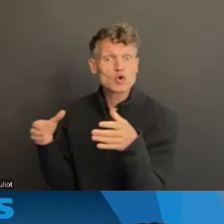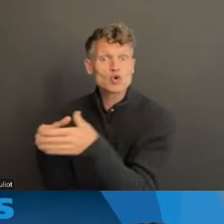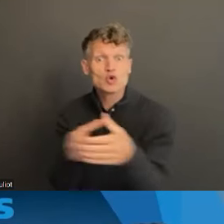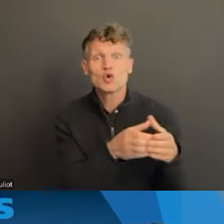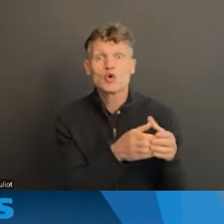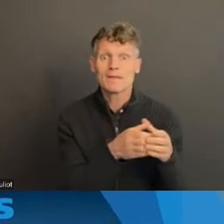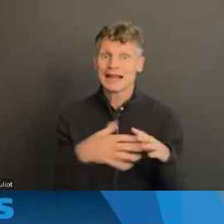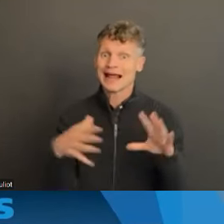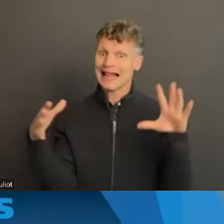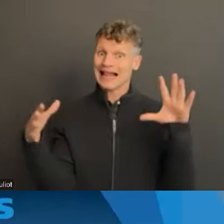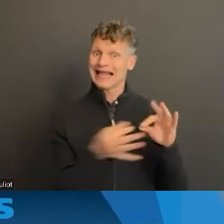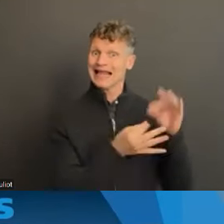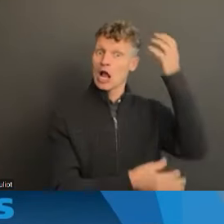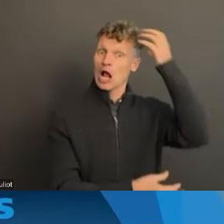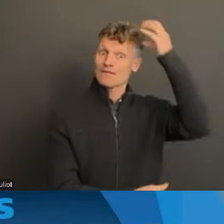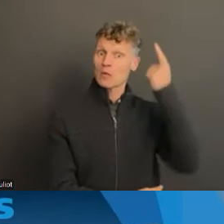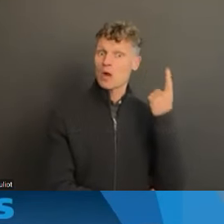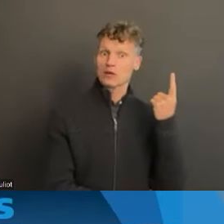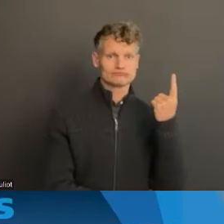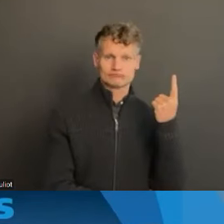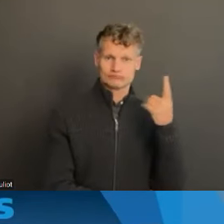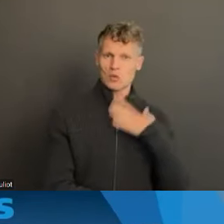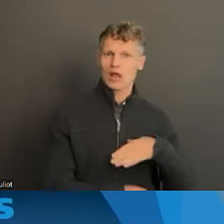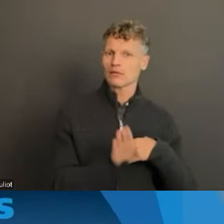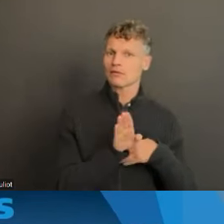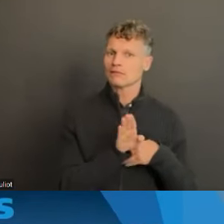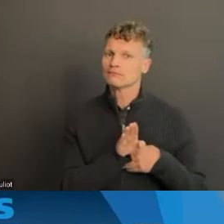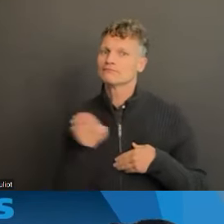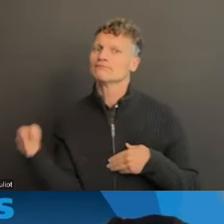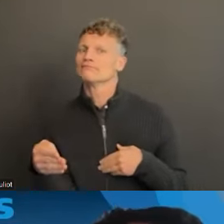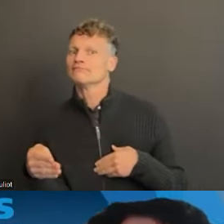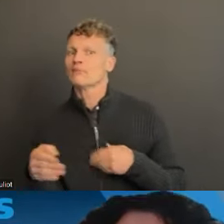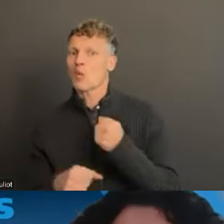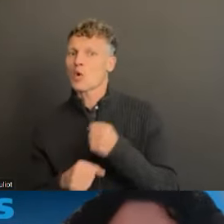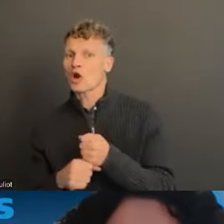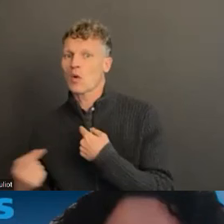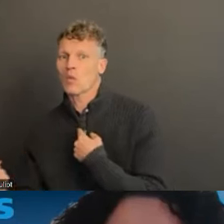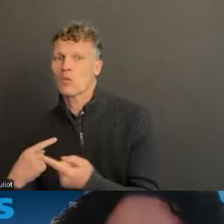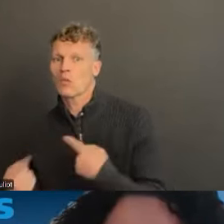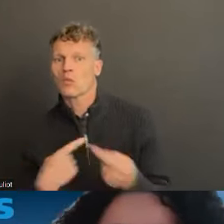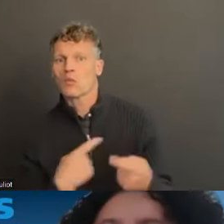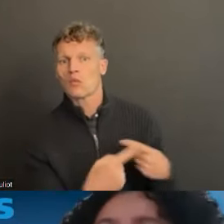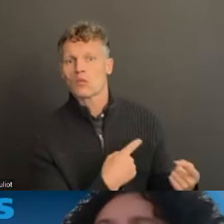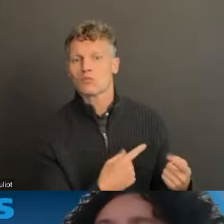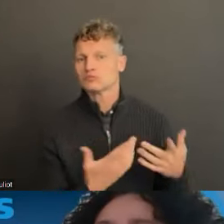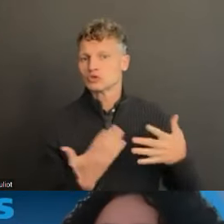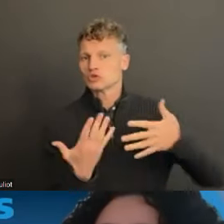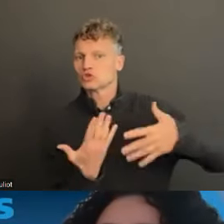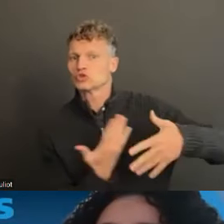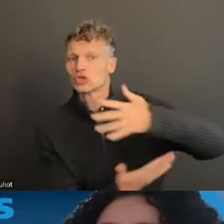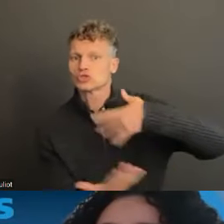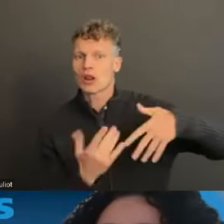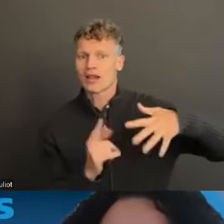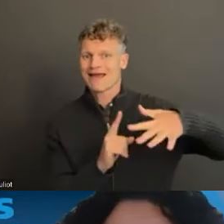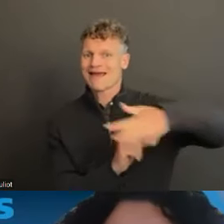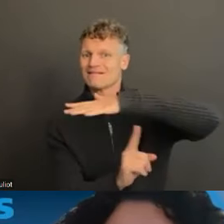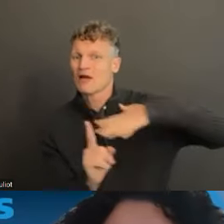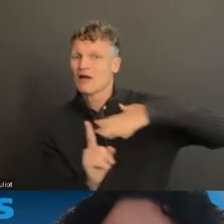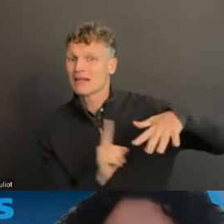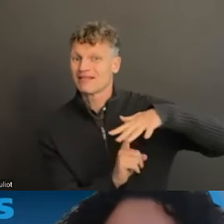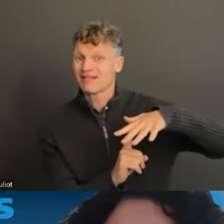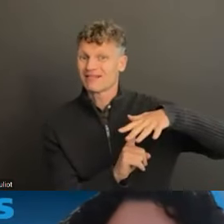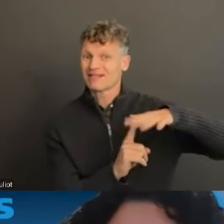are related to the interventions on the root causes from the perspective of the social and environmental determinants of health. And the other thing is